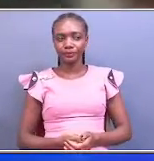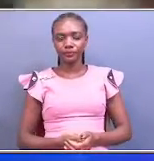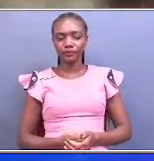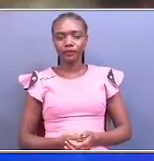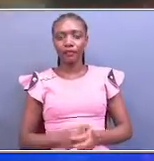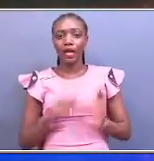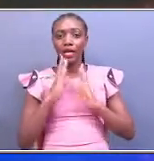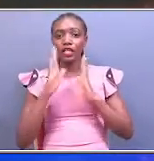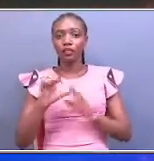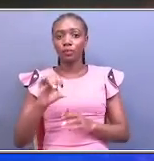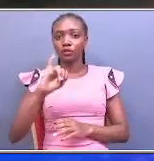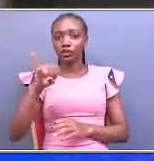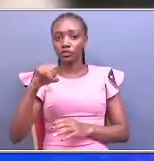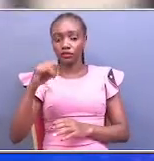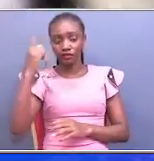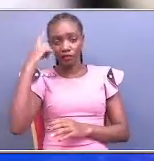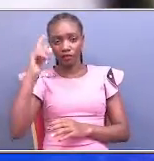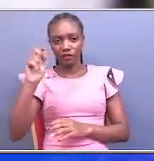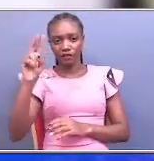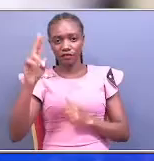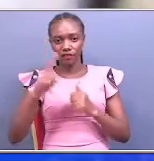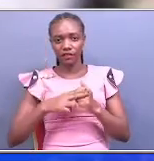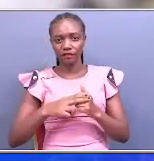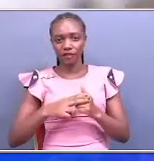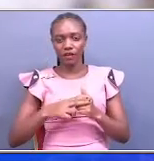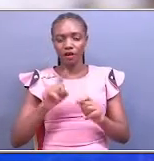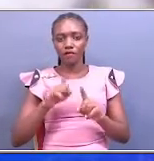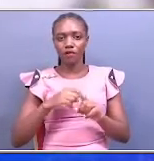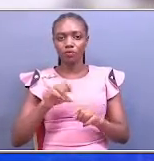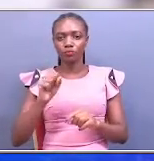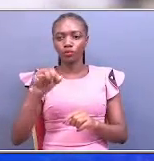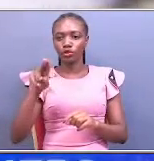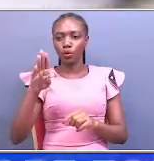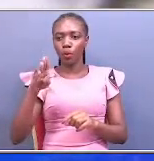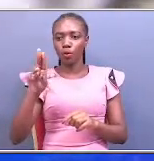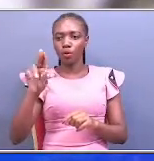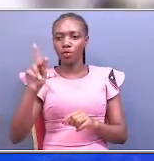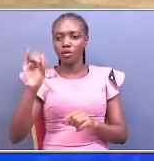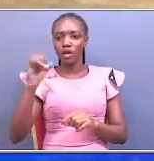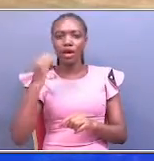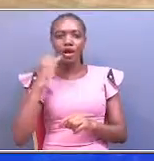Chichi Josephine reporting for TV47 from Subokia Sub-County, Nakuru County.